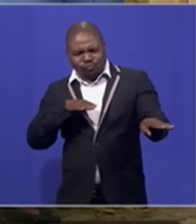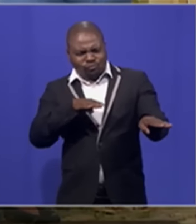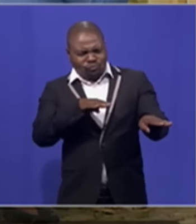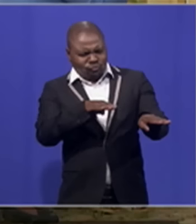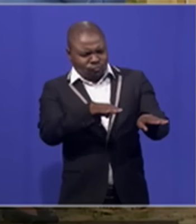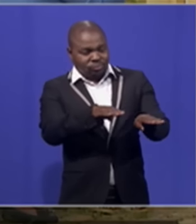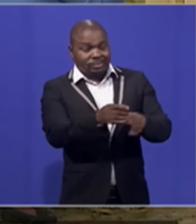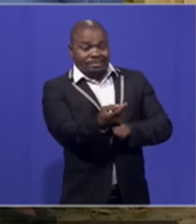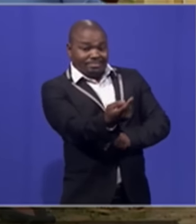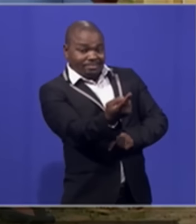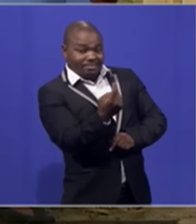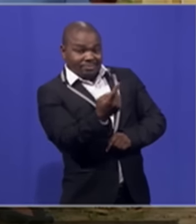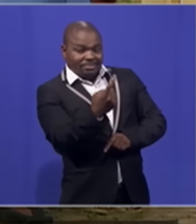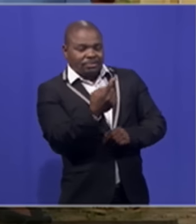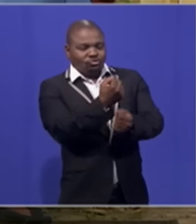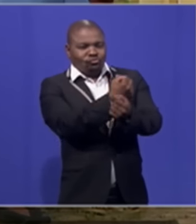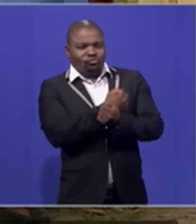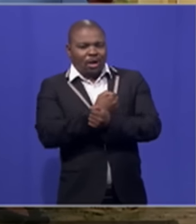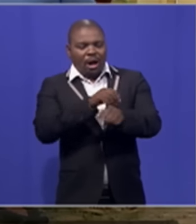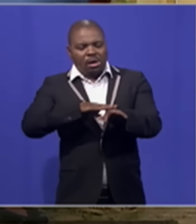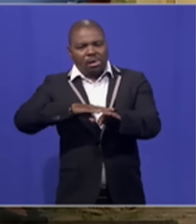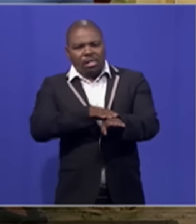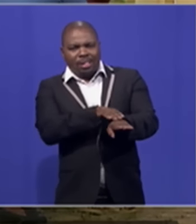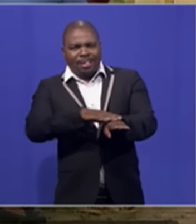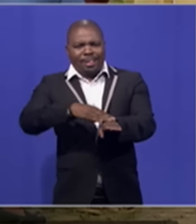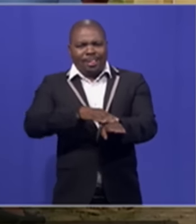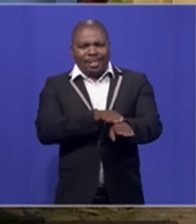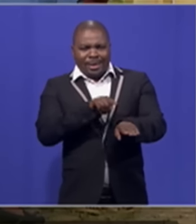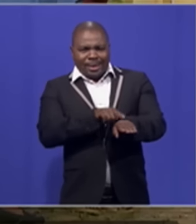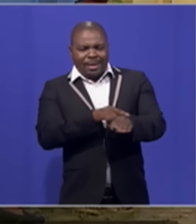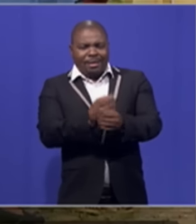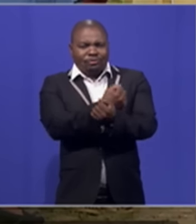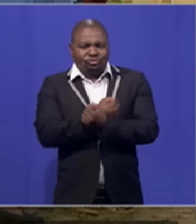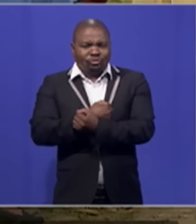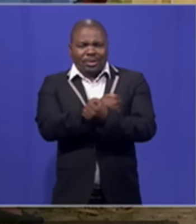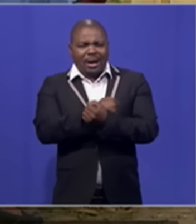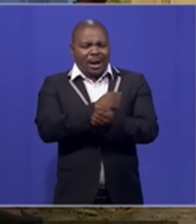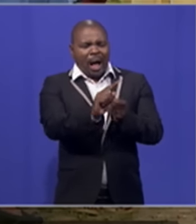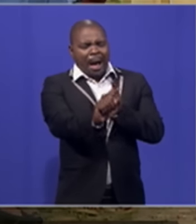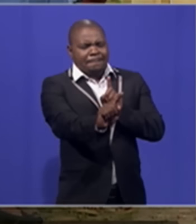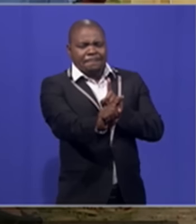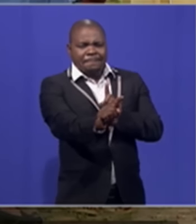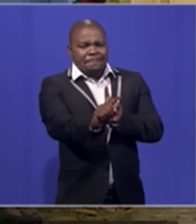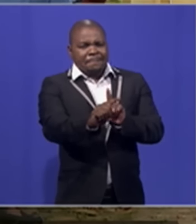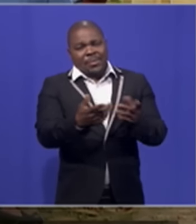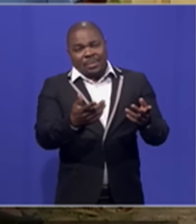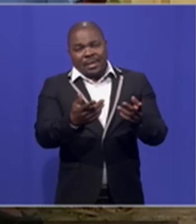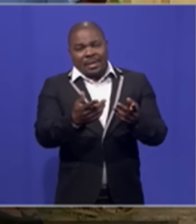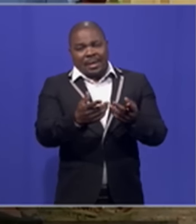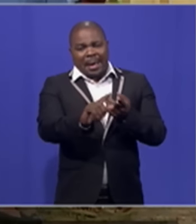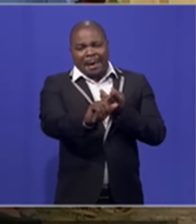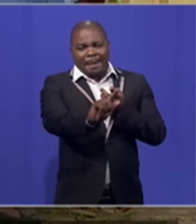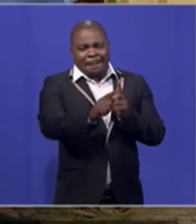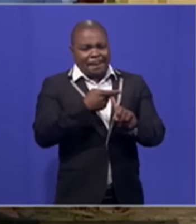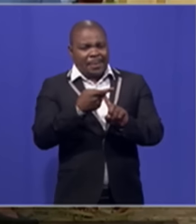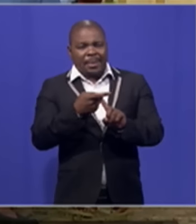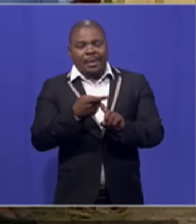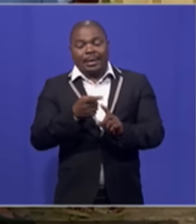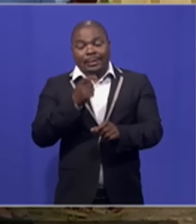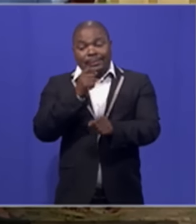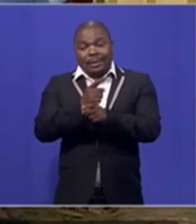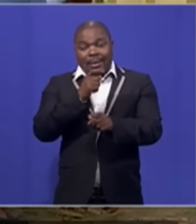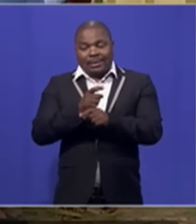le tipper truck ke truck e nngwe holo hampe e leng hore ile ya kena mo taxing e le rile ra bona taxi